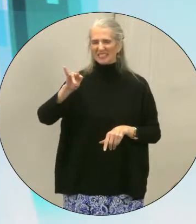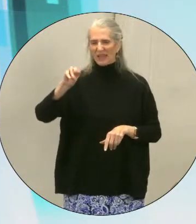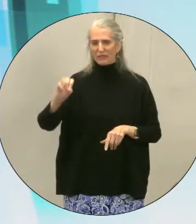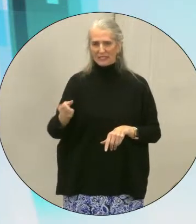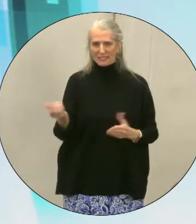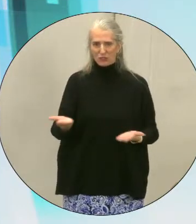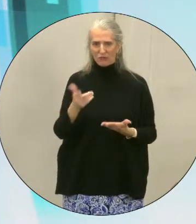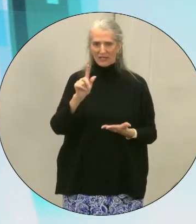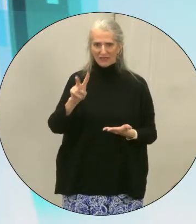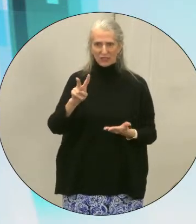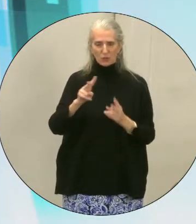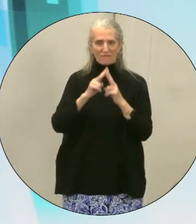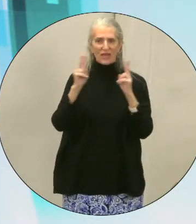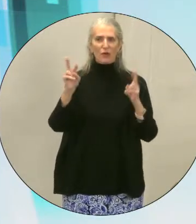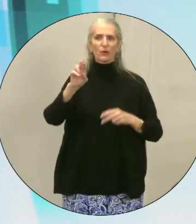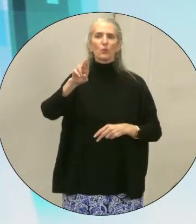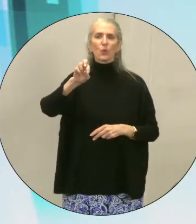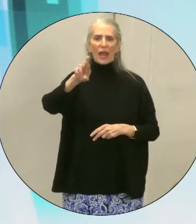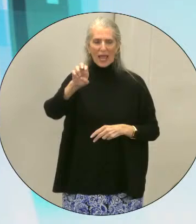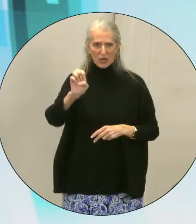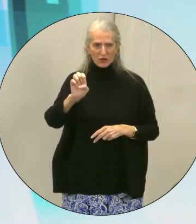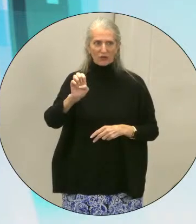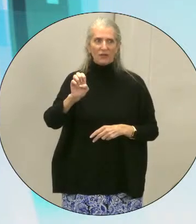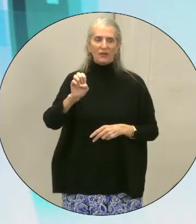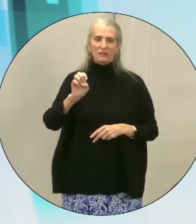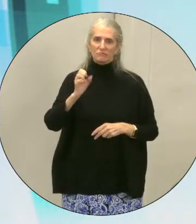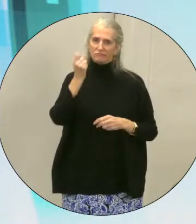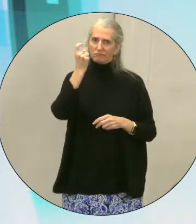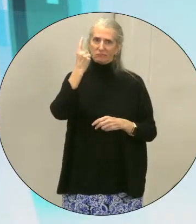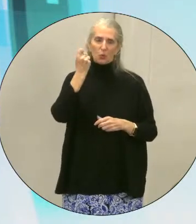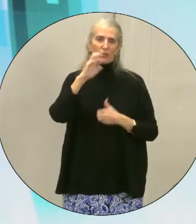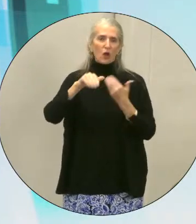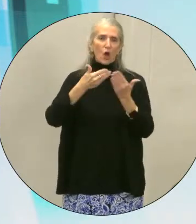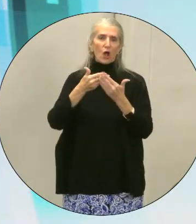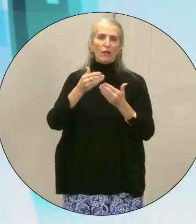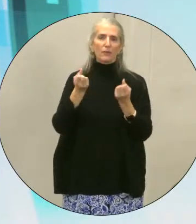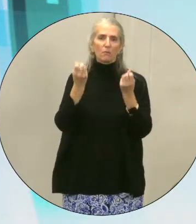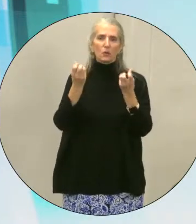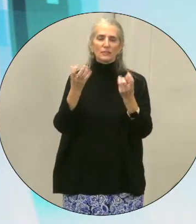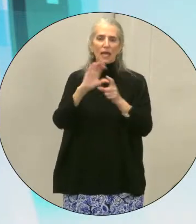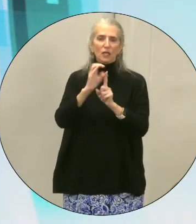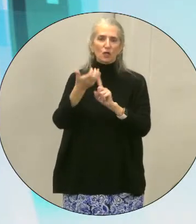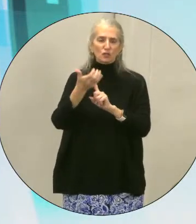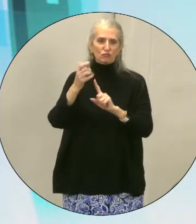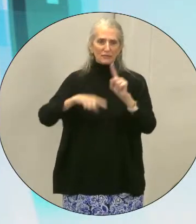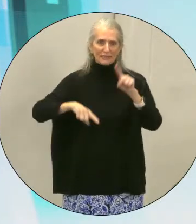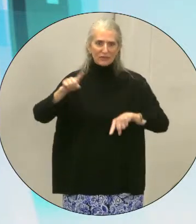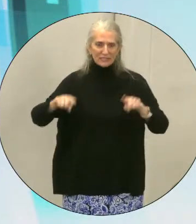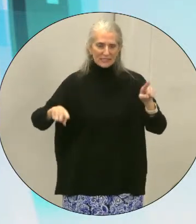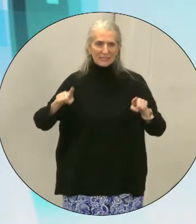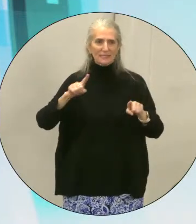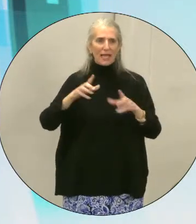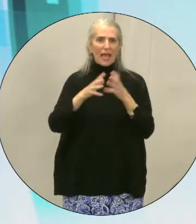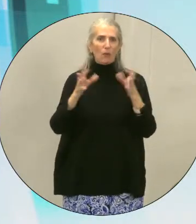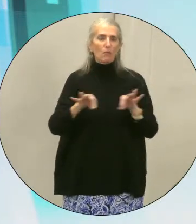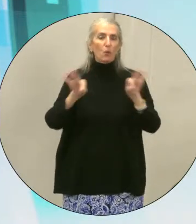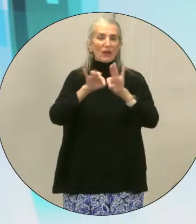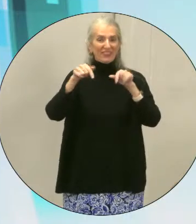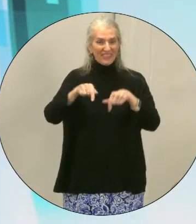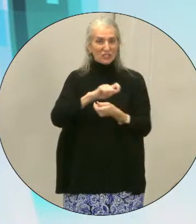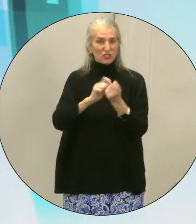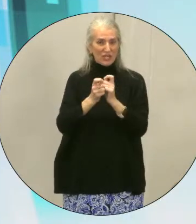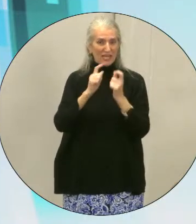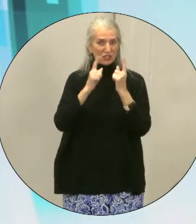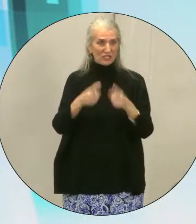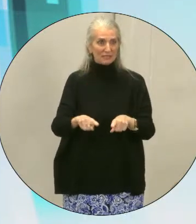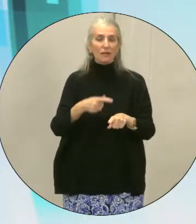Vegas, so it's very rare. And I understand with all the multicultural differences that have happened, how important this change is. I'm